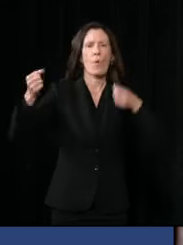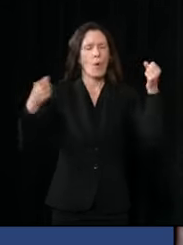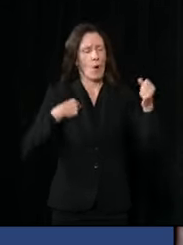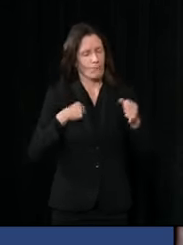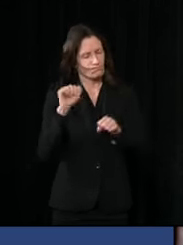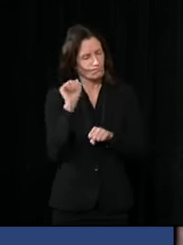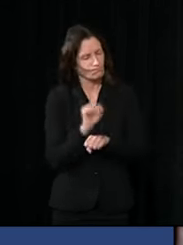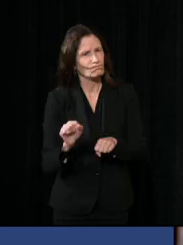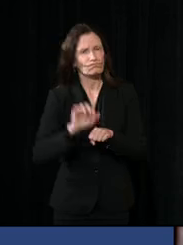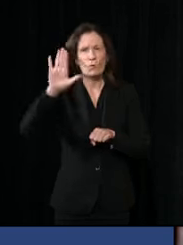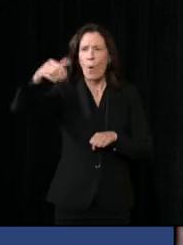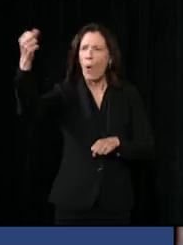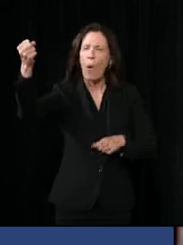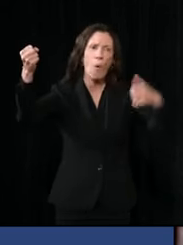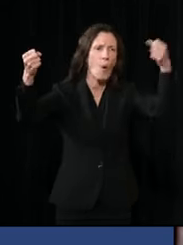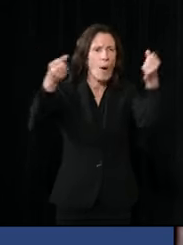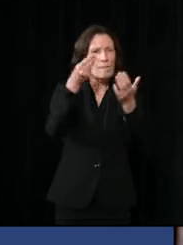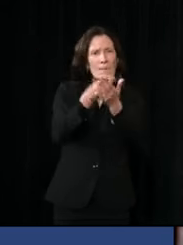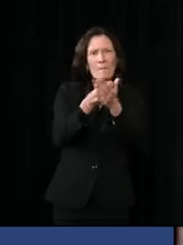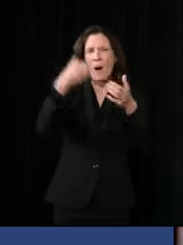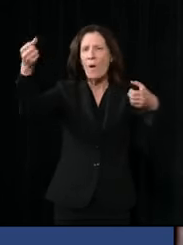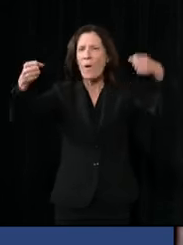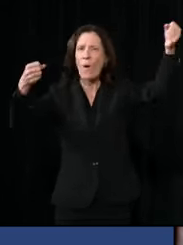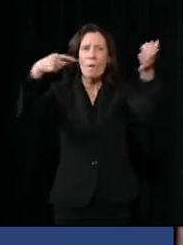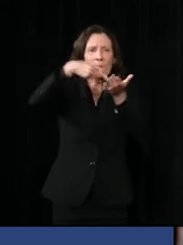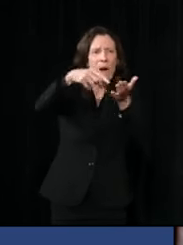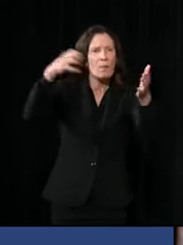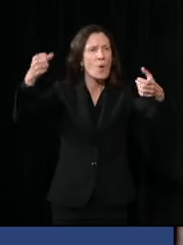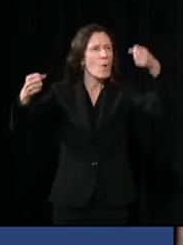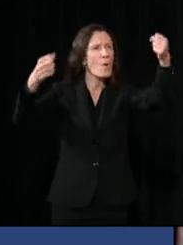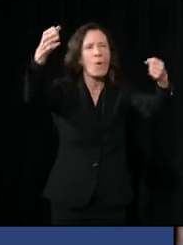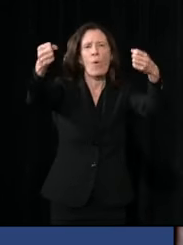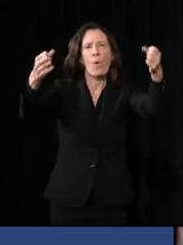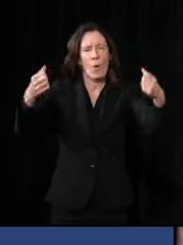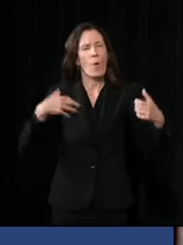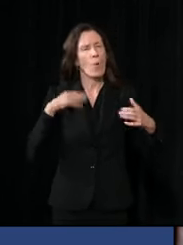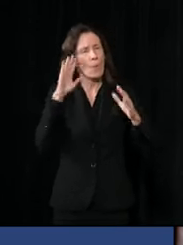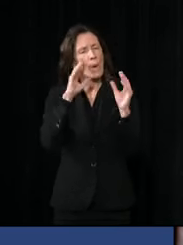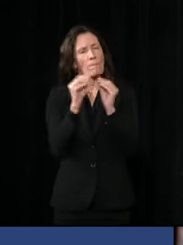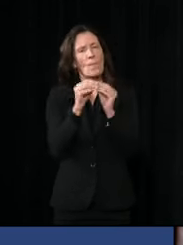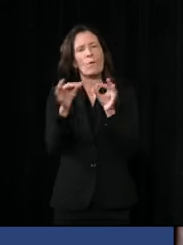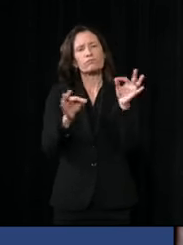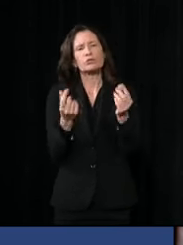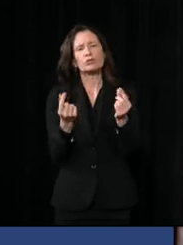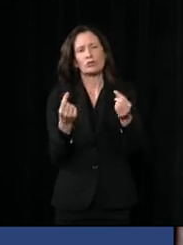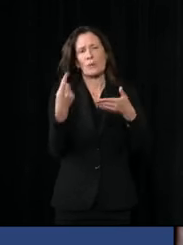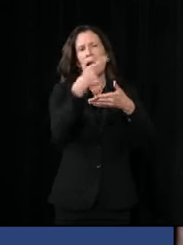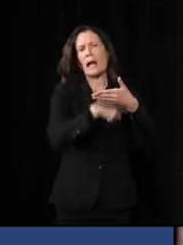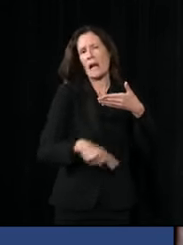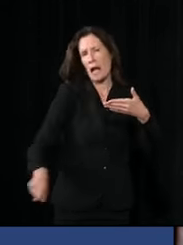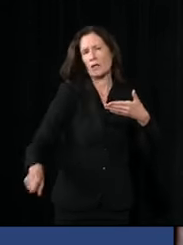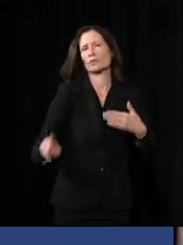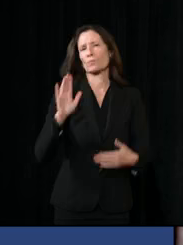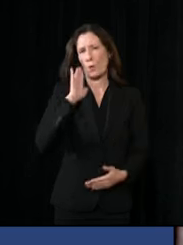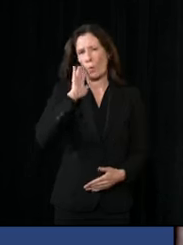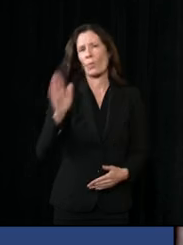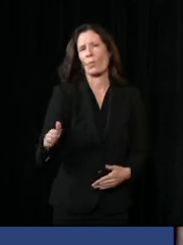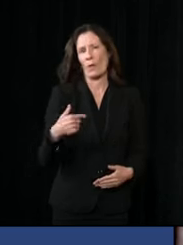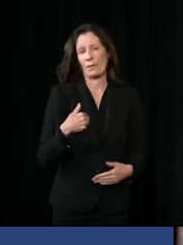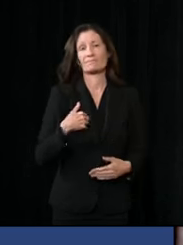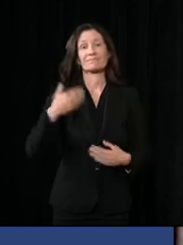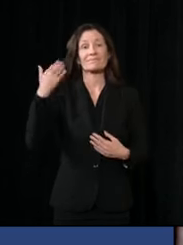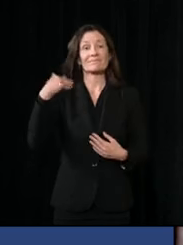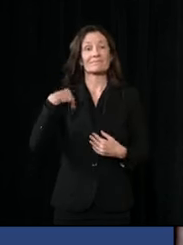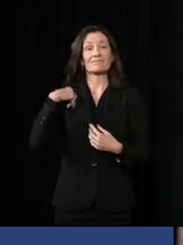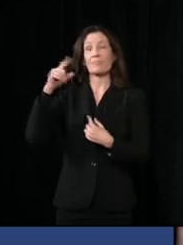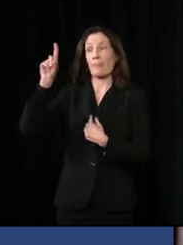this difficult time. Never have we had a forced stop of our economy and our workforce. Pennsylvania's